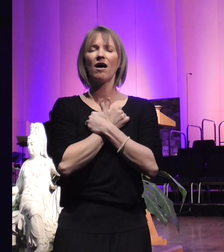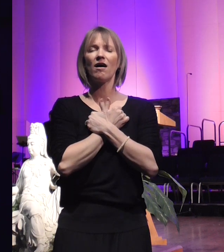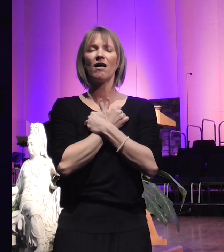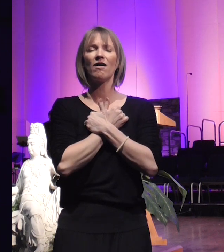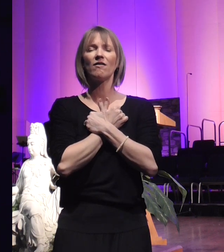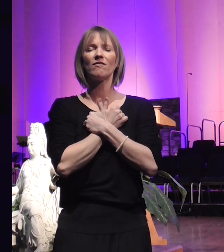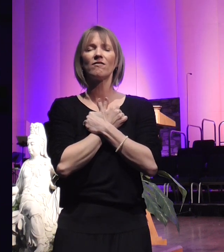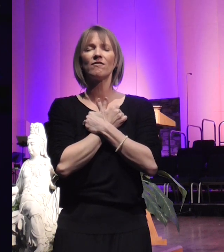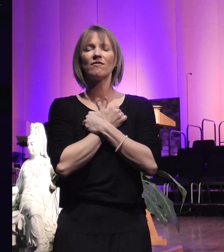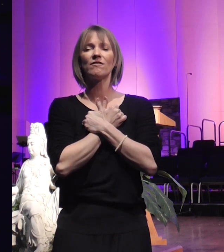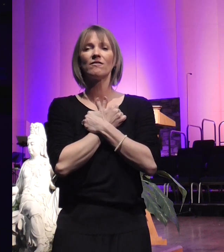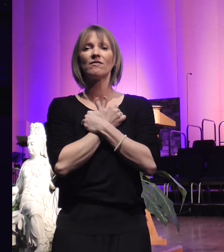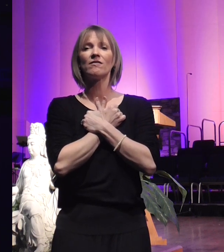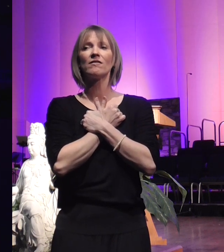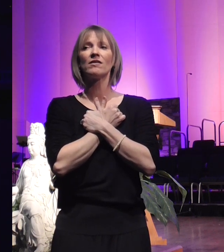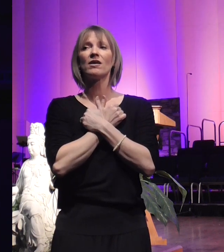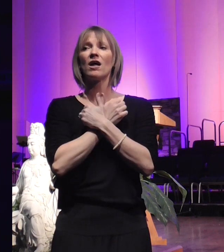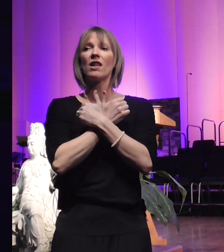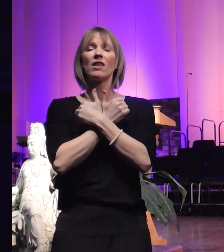love.